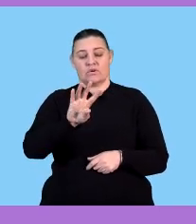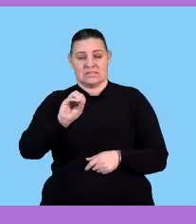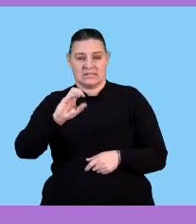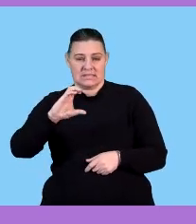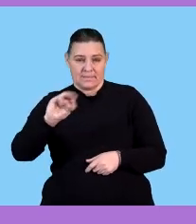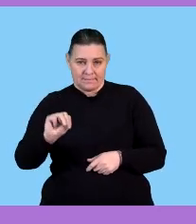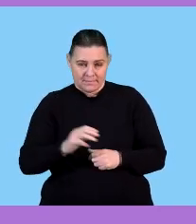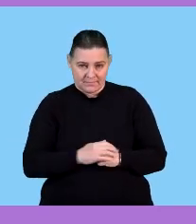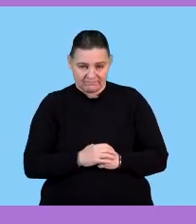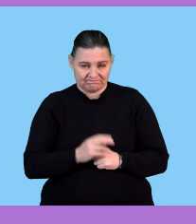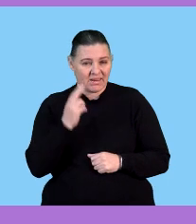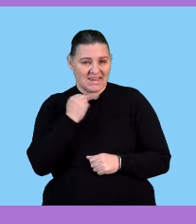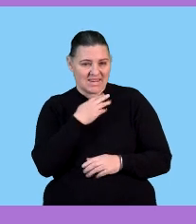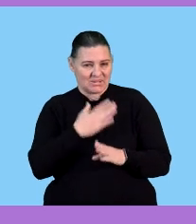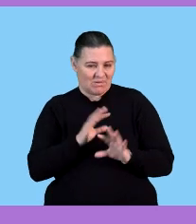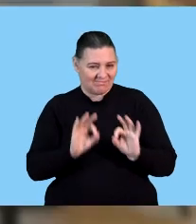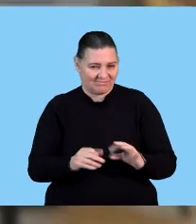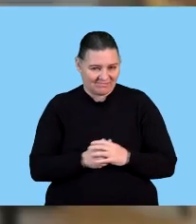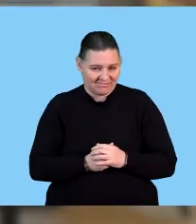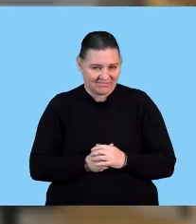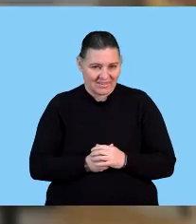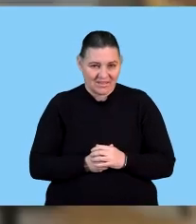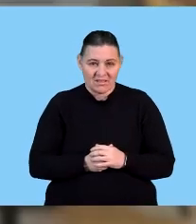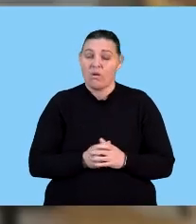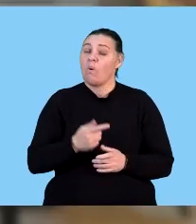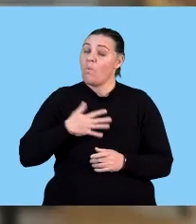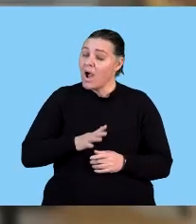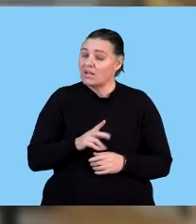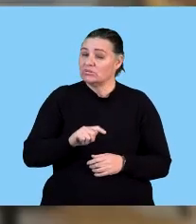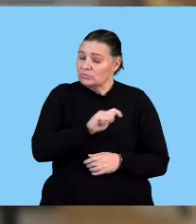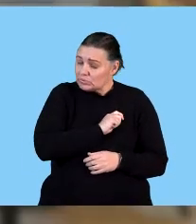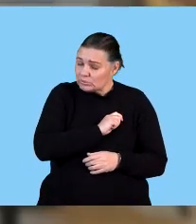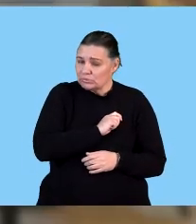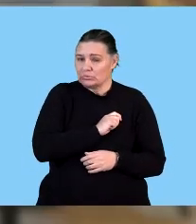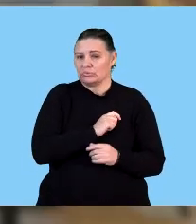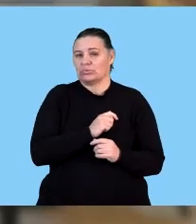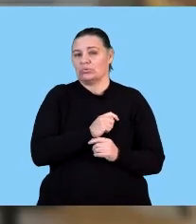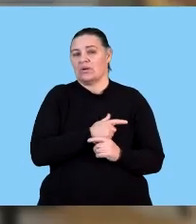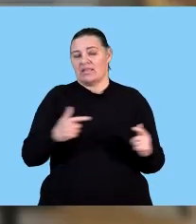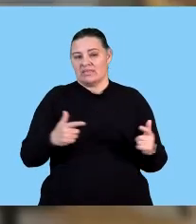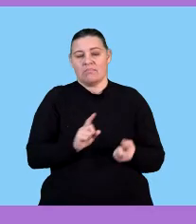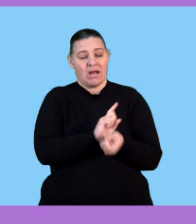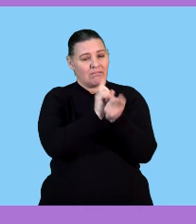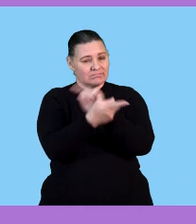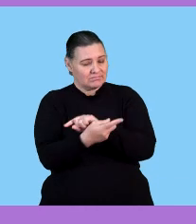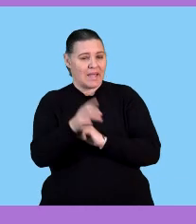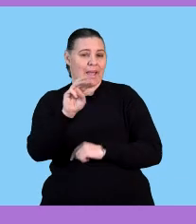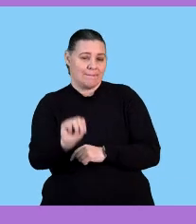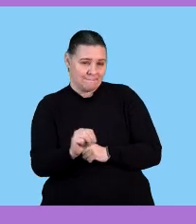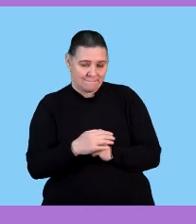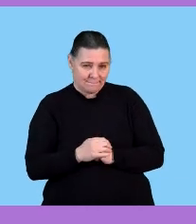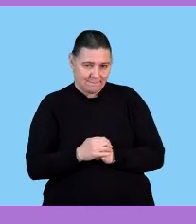240 centimeters. Nice work. Again, though, we want the real length of the couch. So we need to convert that to